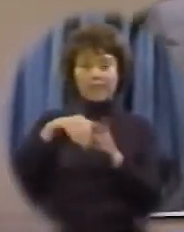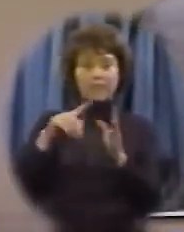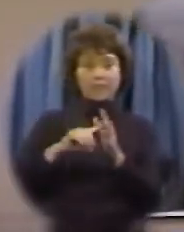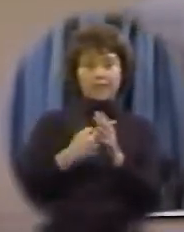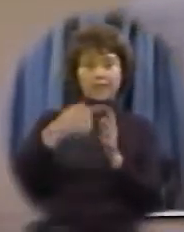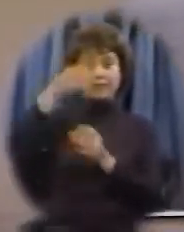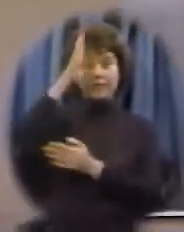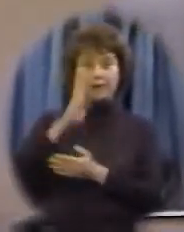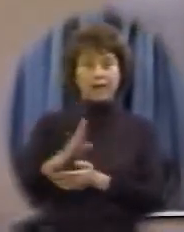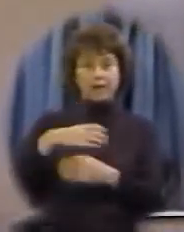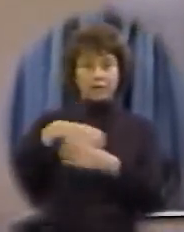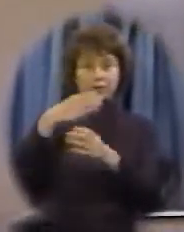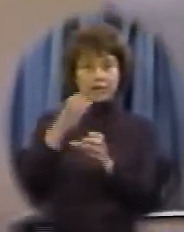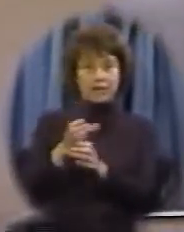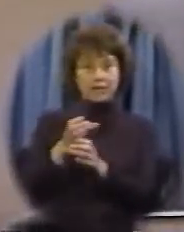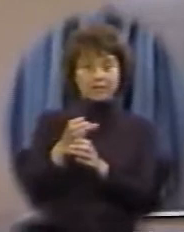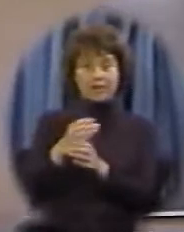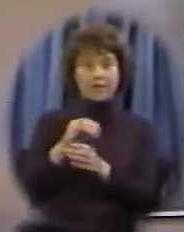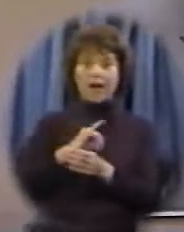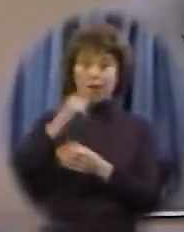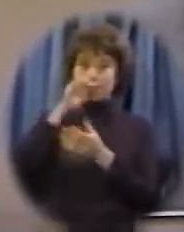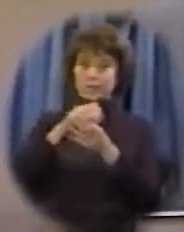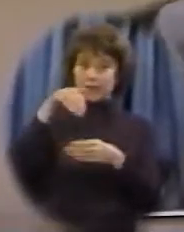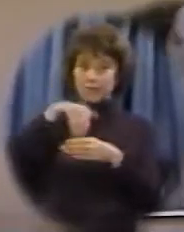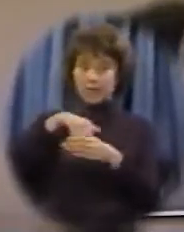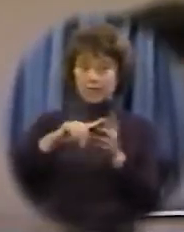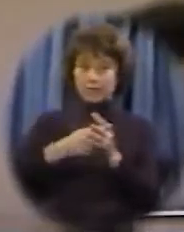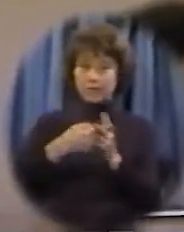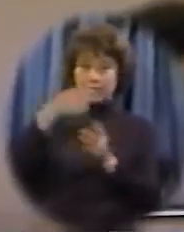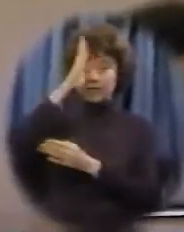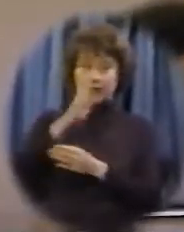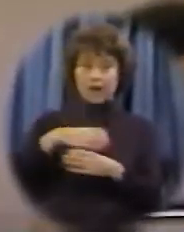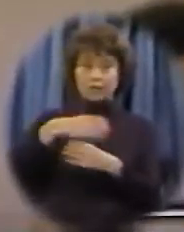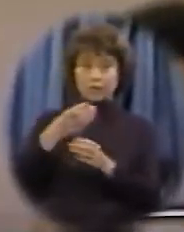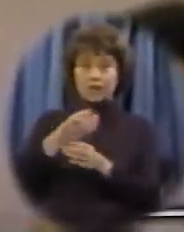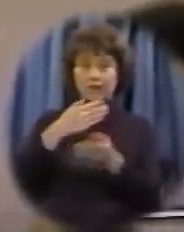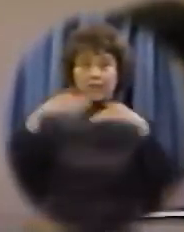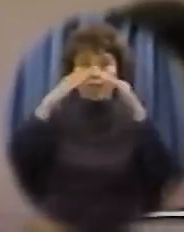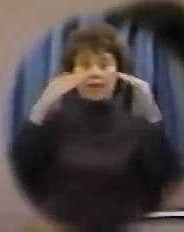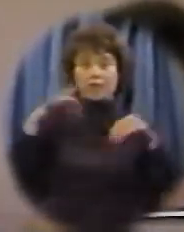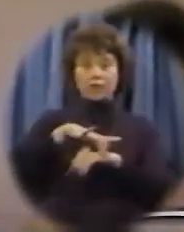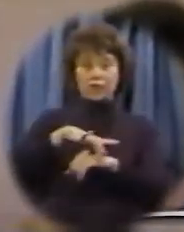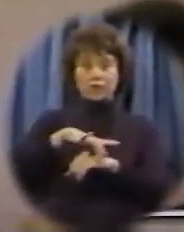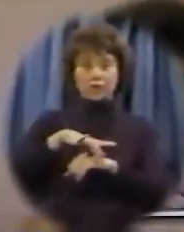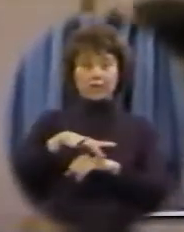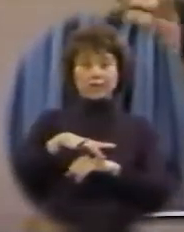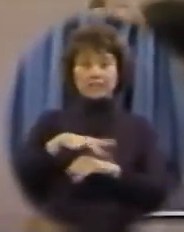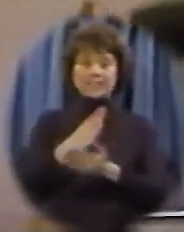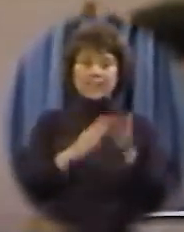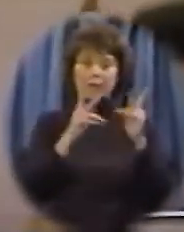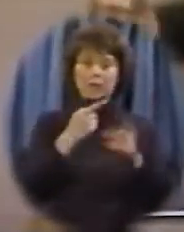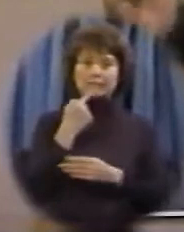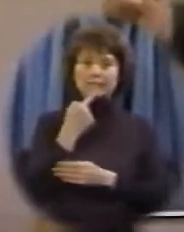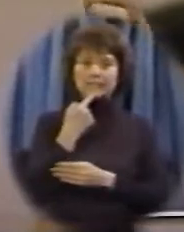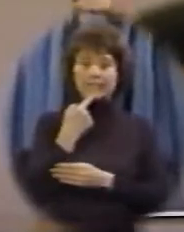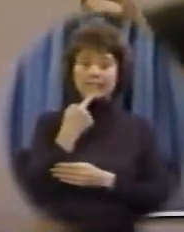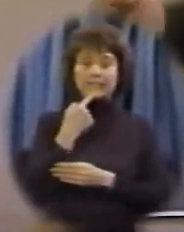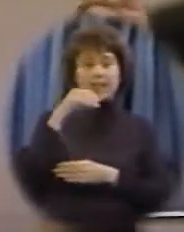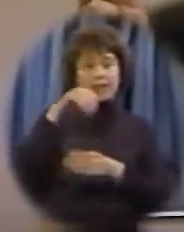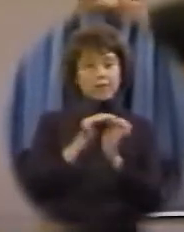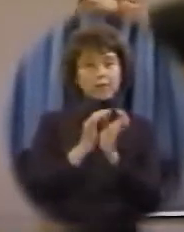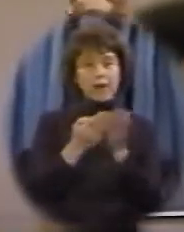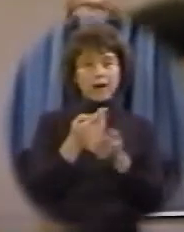beginning, God created the heavens and the earth. Now, someone said the Bible says in the beginning, God. The Bible didn't say that. The Bible says in the